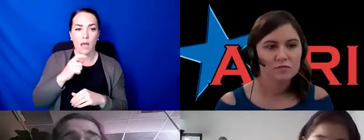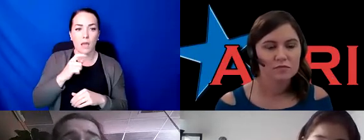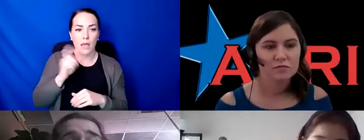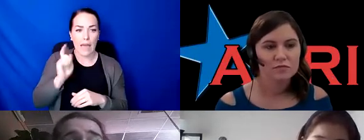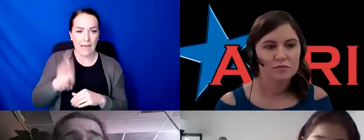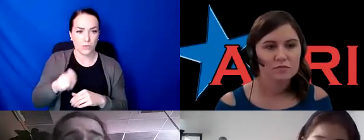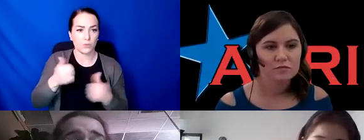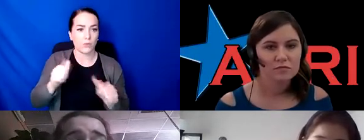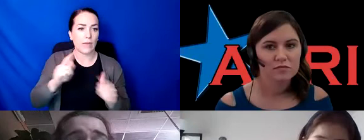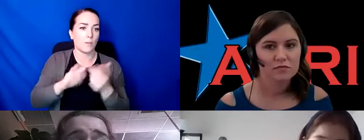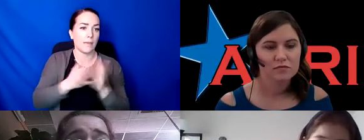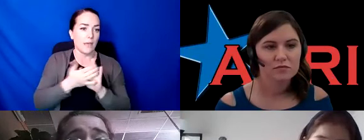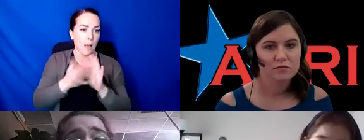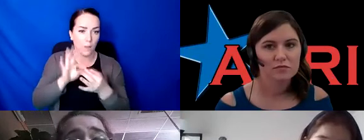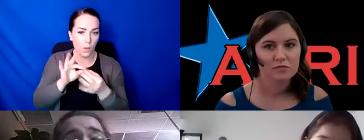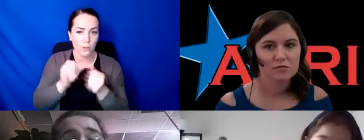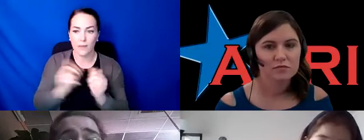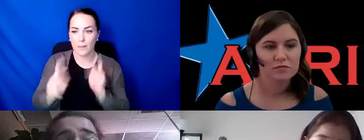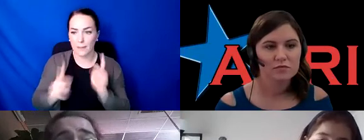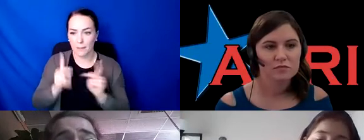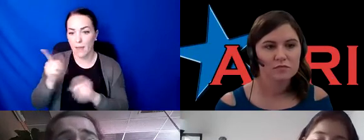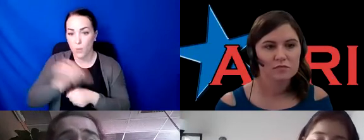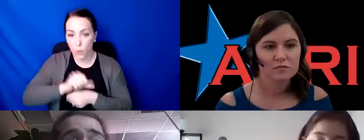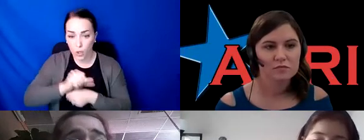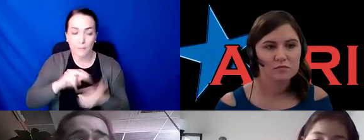as accepting. And so I tried to hide my disability, but